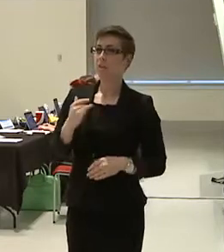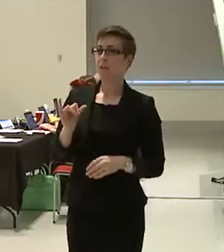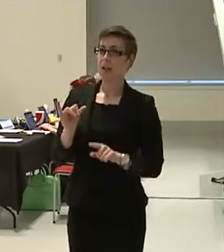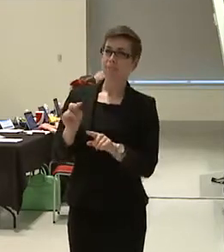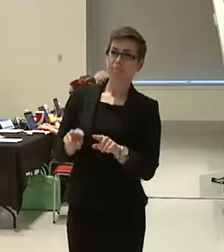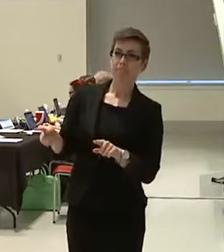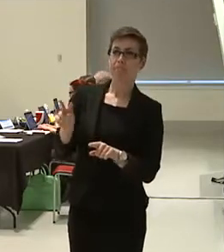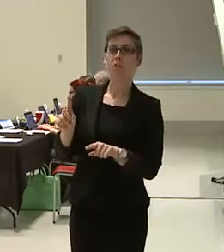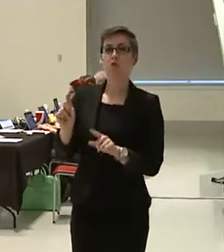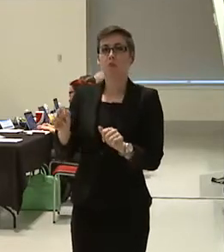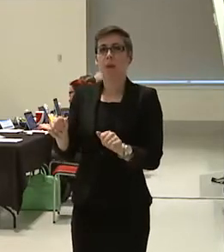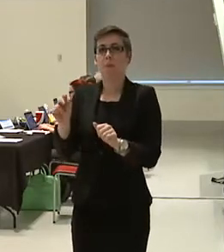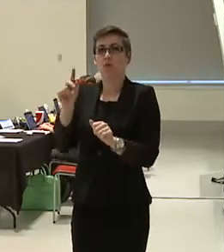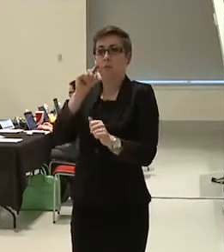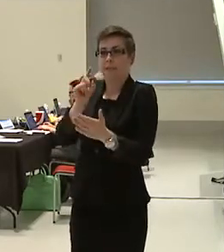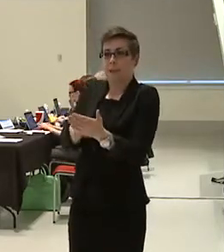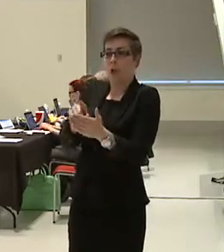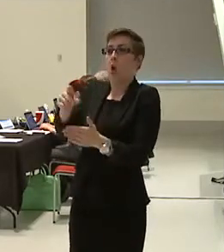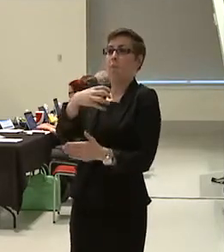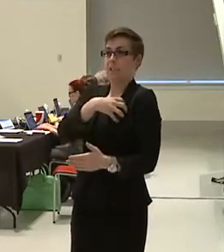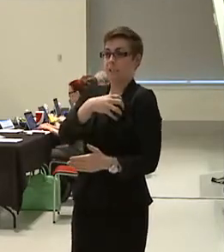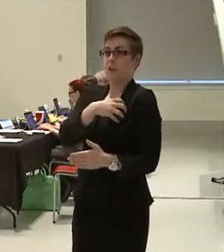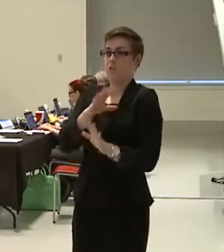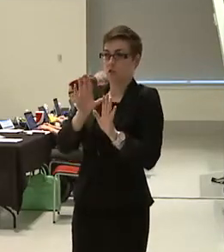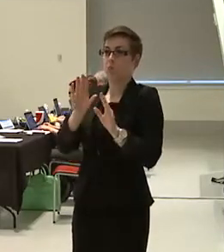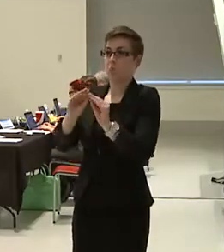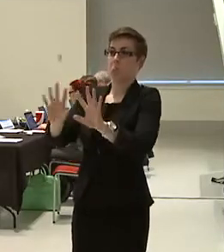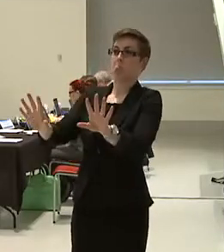able to know who the police are that are policing us.